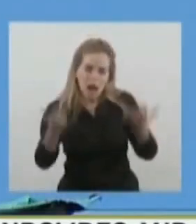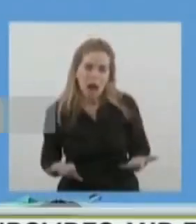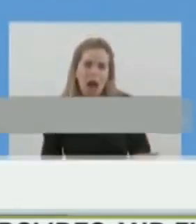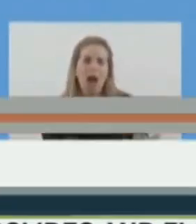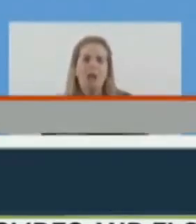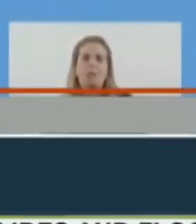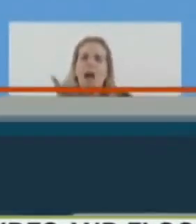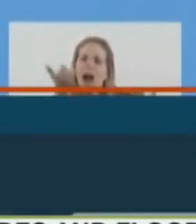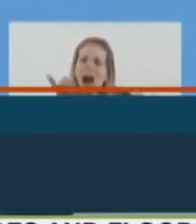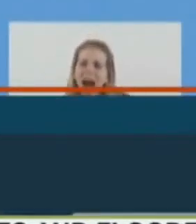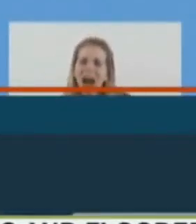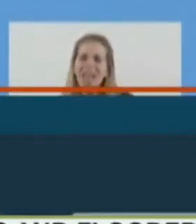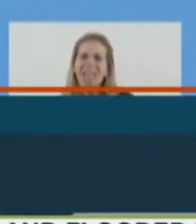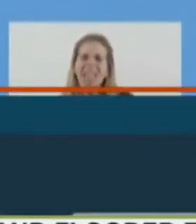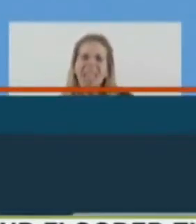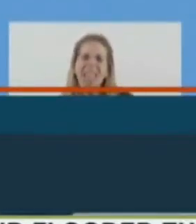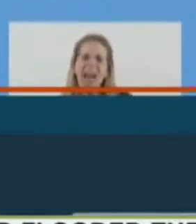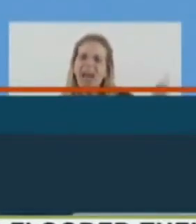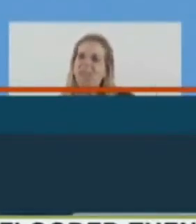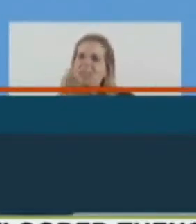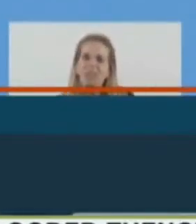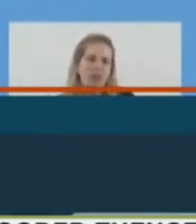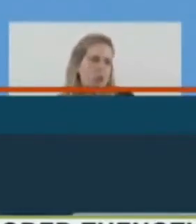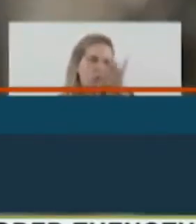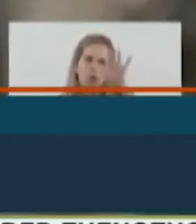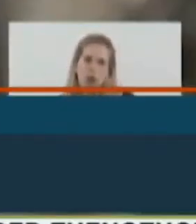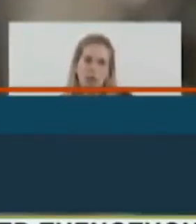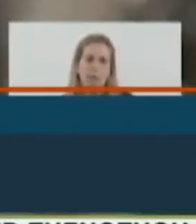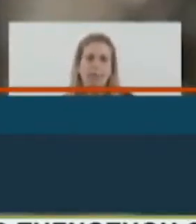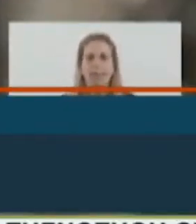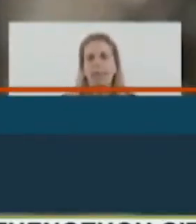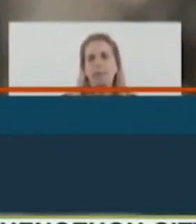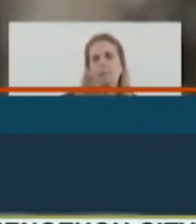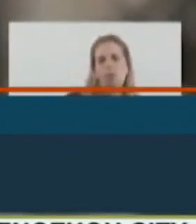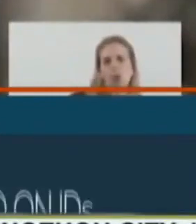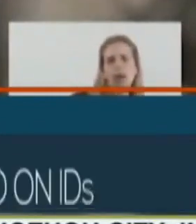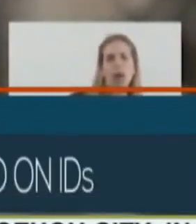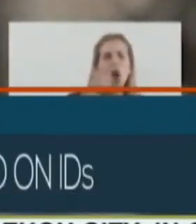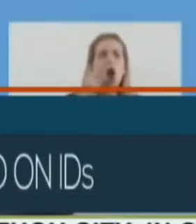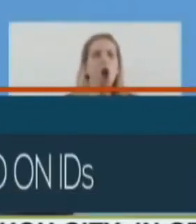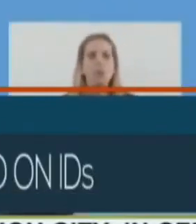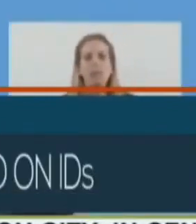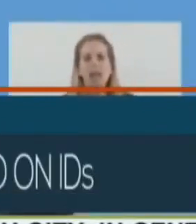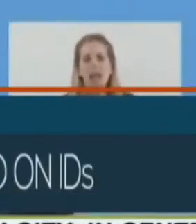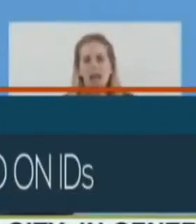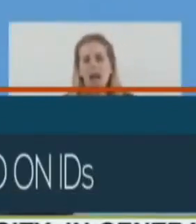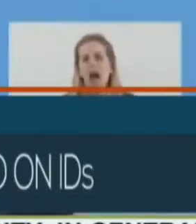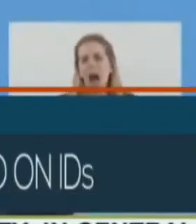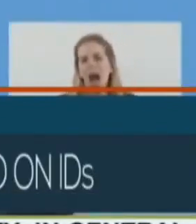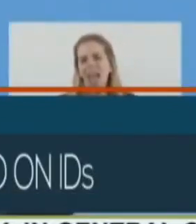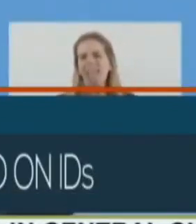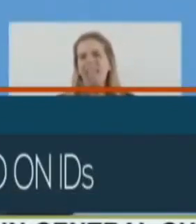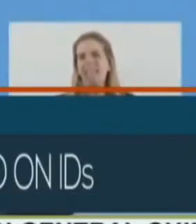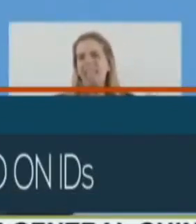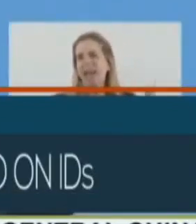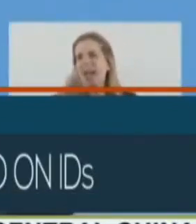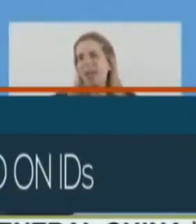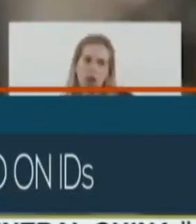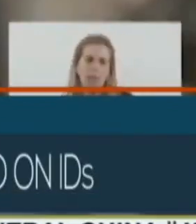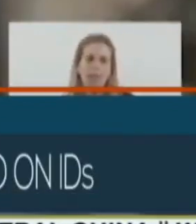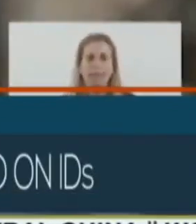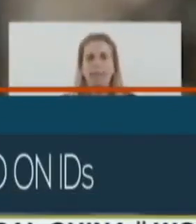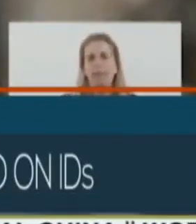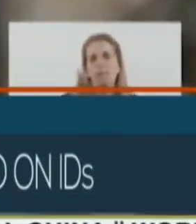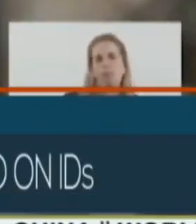There are other identities besides the identity of a man or woman that must be respected and that have always existed, just that in